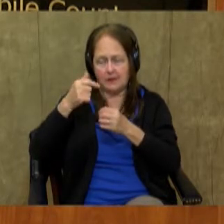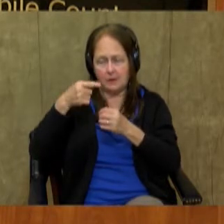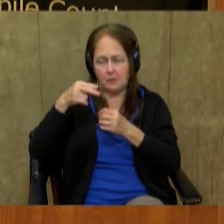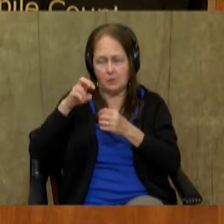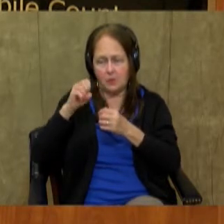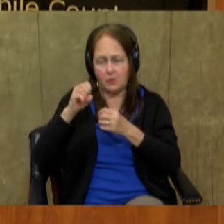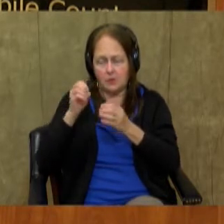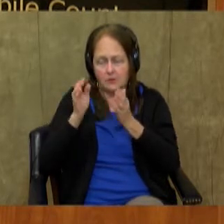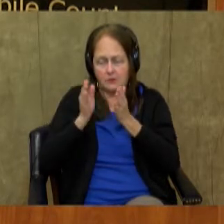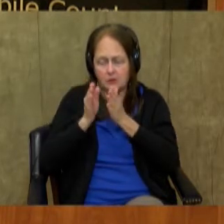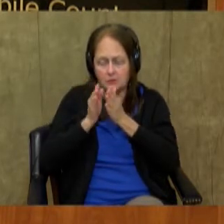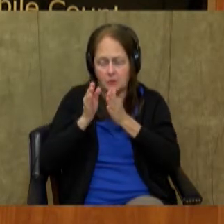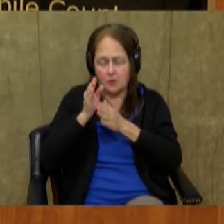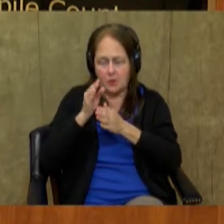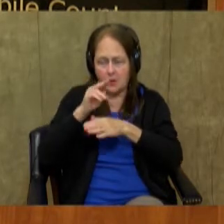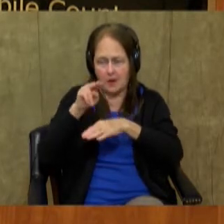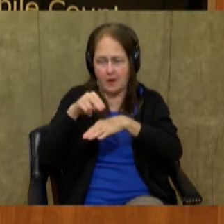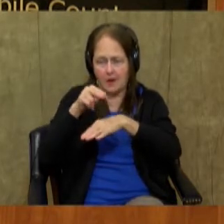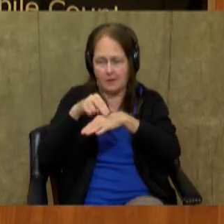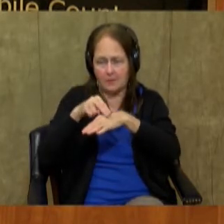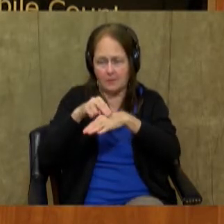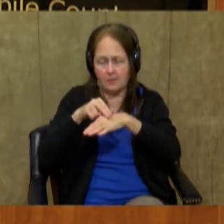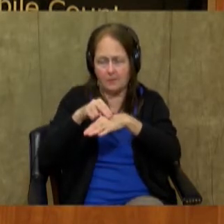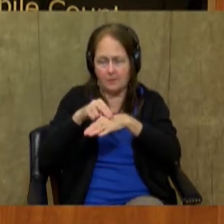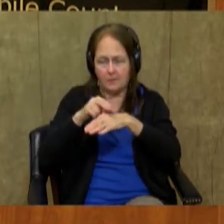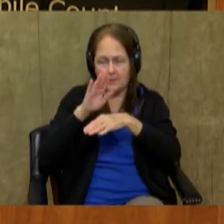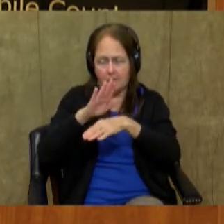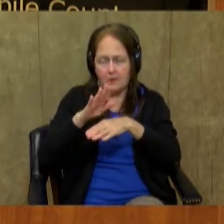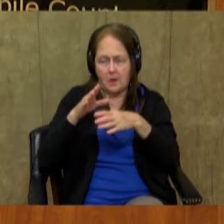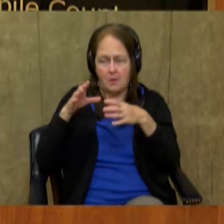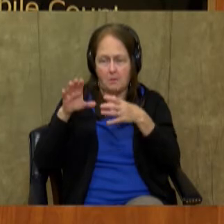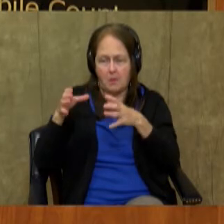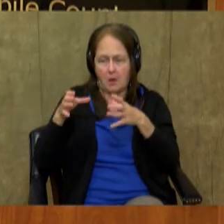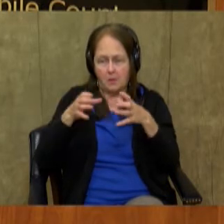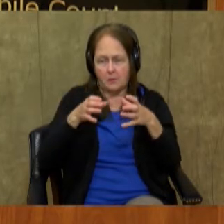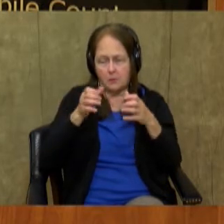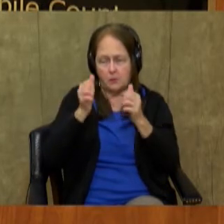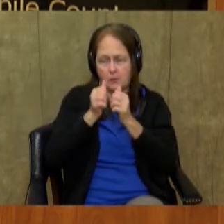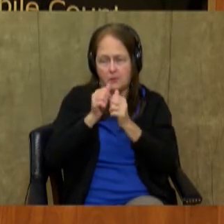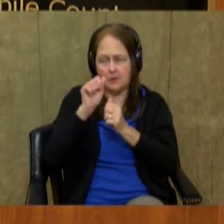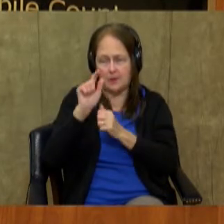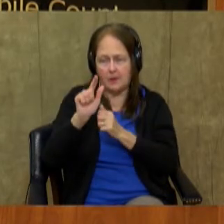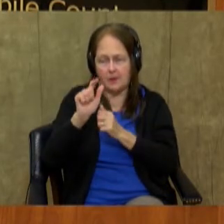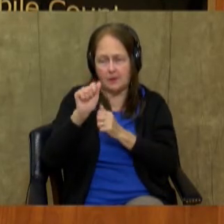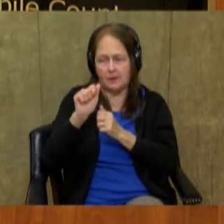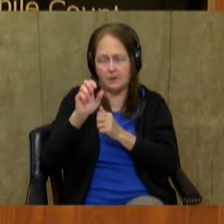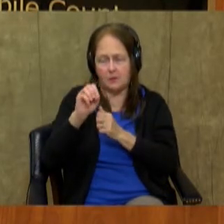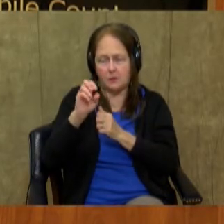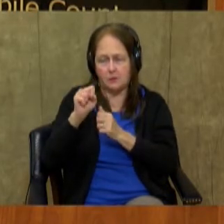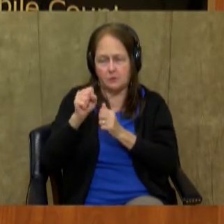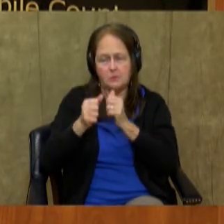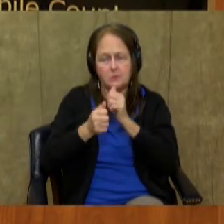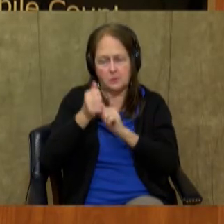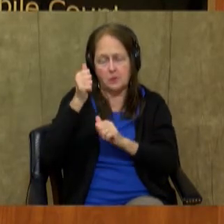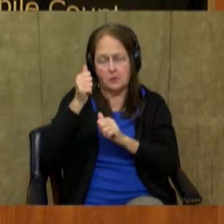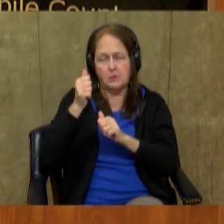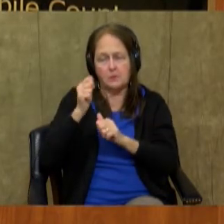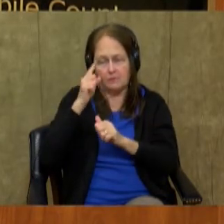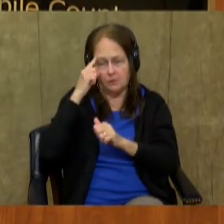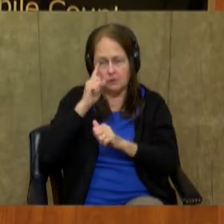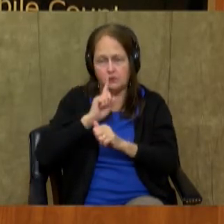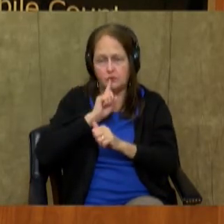or tiny nation, but its population is right up there with Laos, so it's going to be the one that's more densely populated for